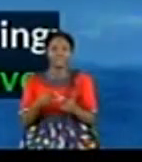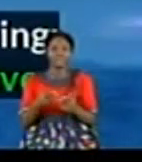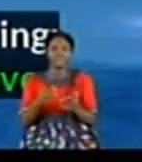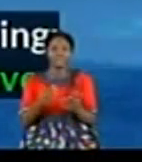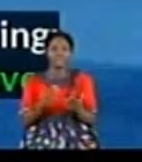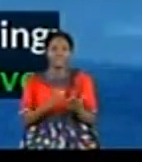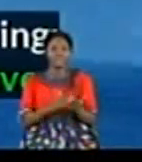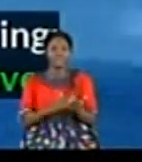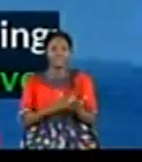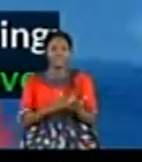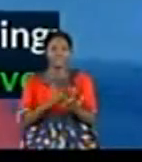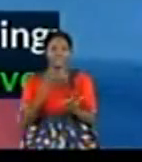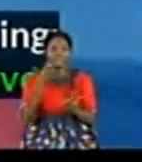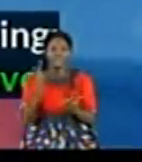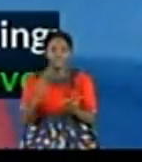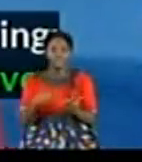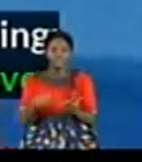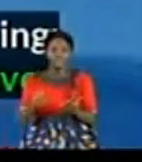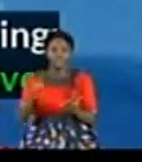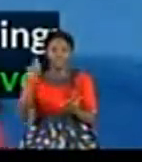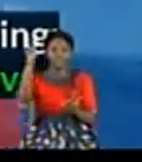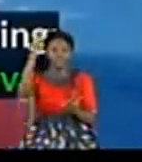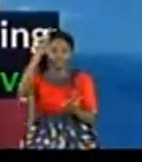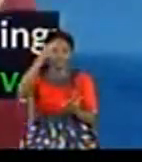wor up